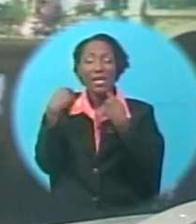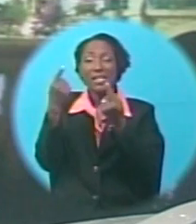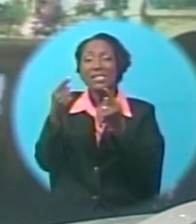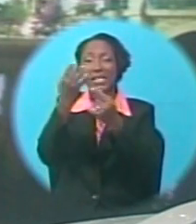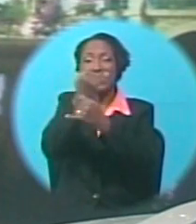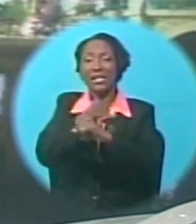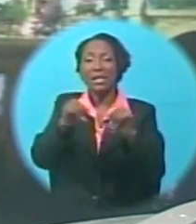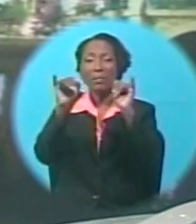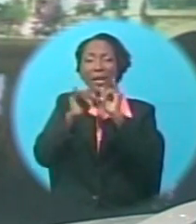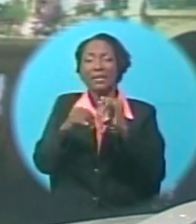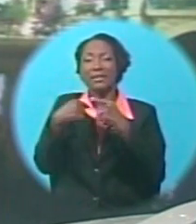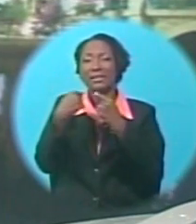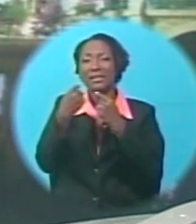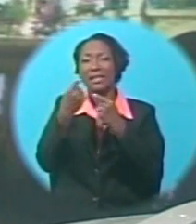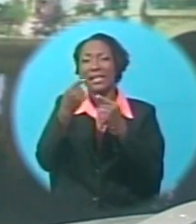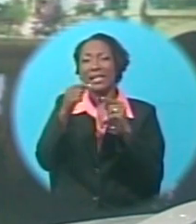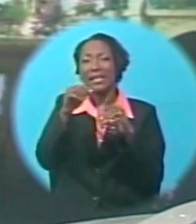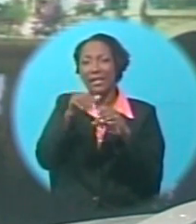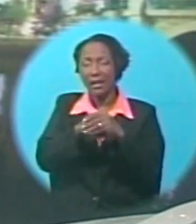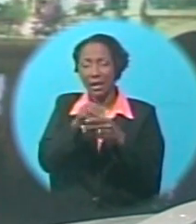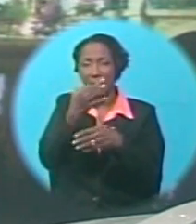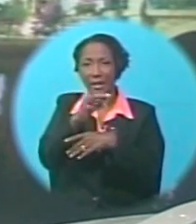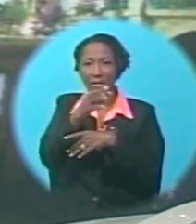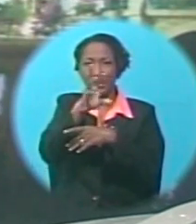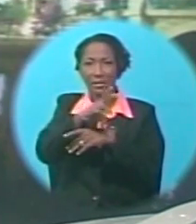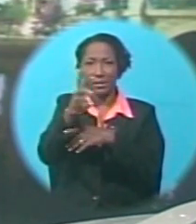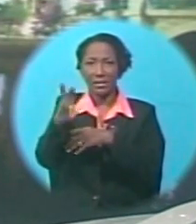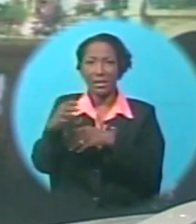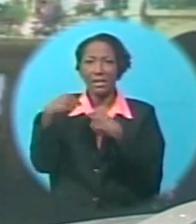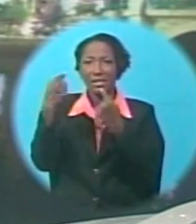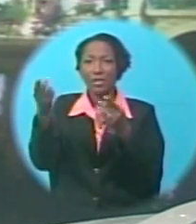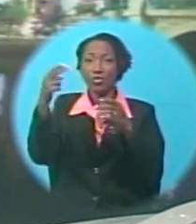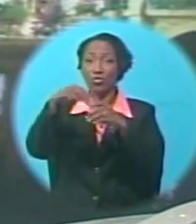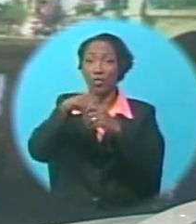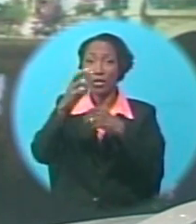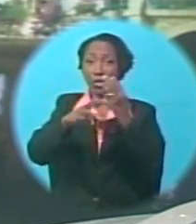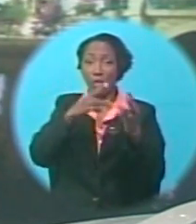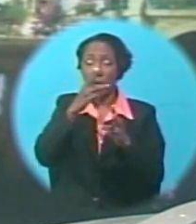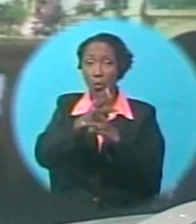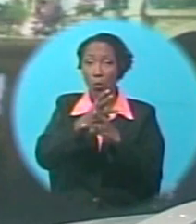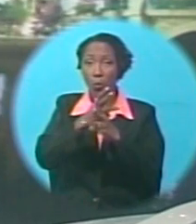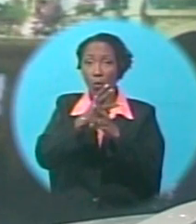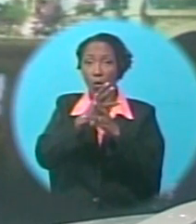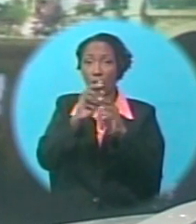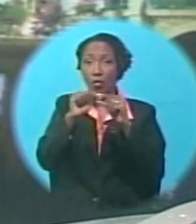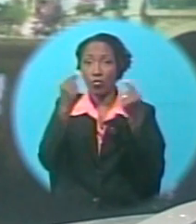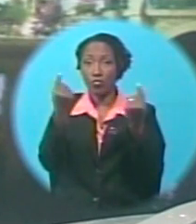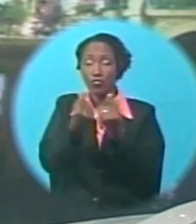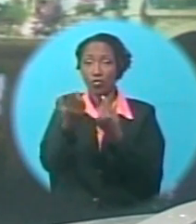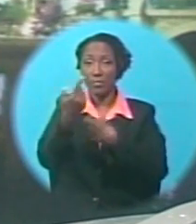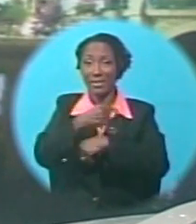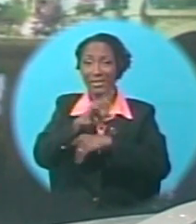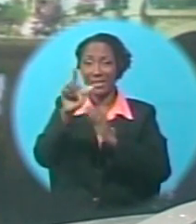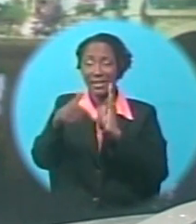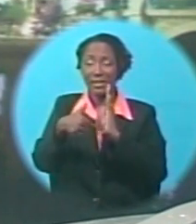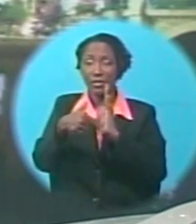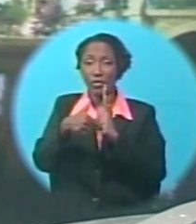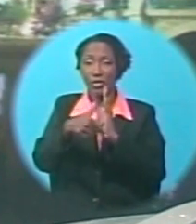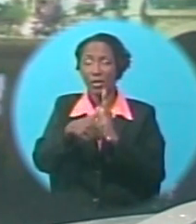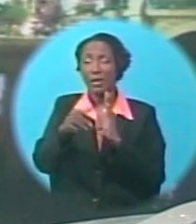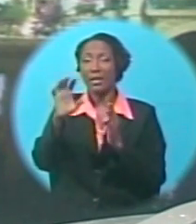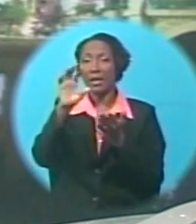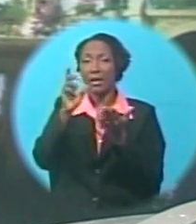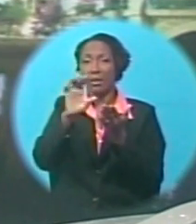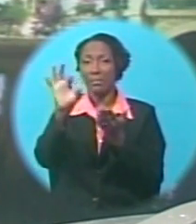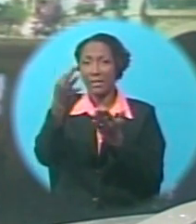in 1966. And since joining the world body days later on the 9th of December, the two have maintained a cordial